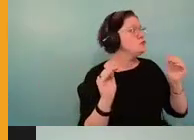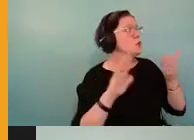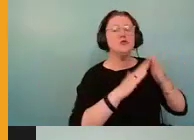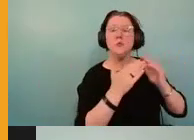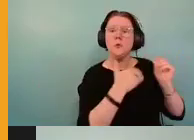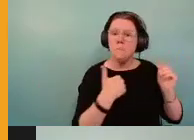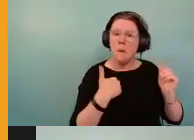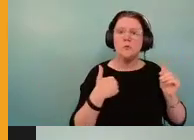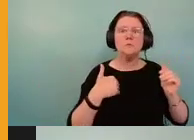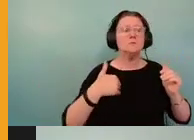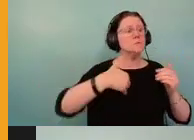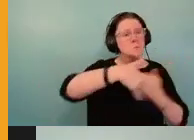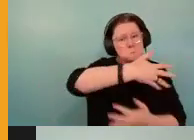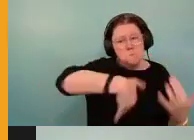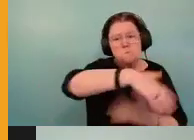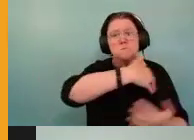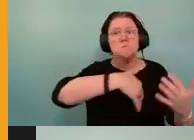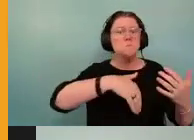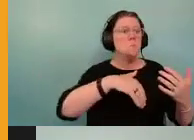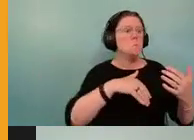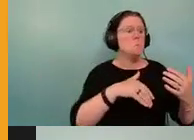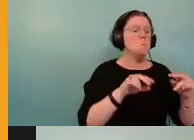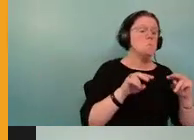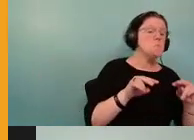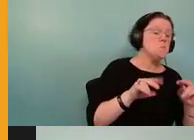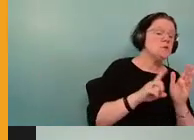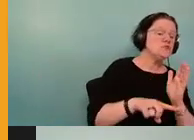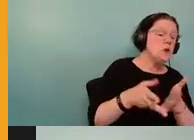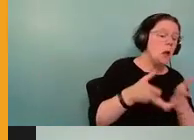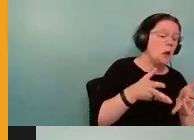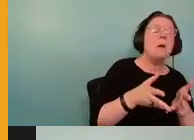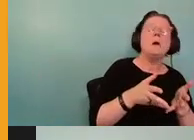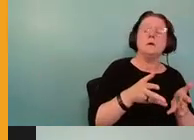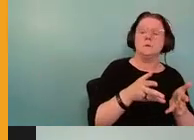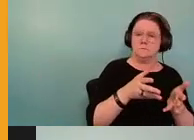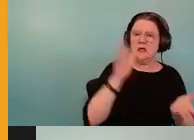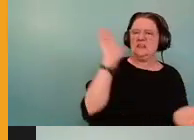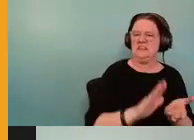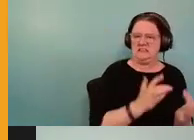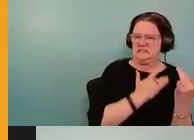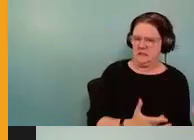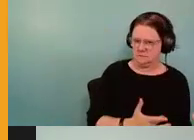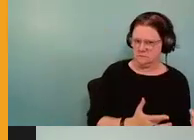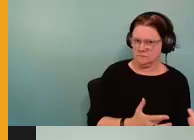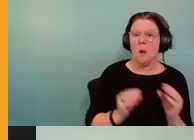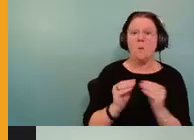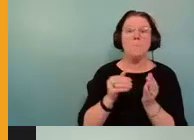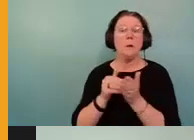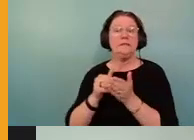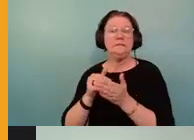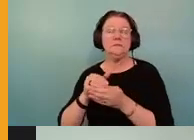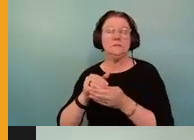community seeing and caring about you and checking in with you and things like that. It's easier to overlook,